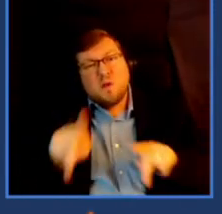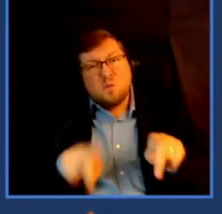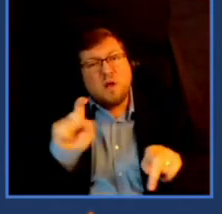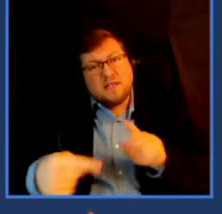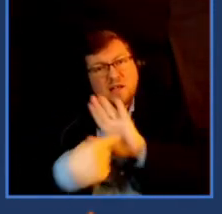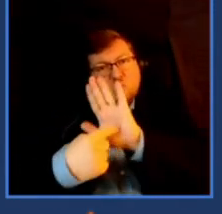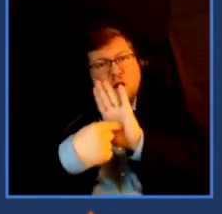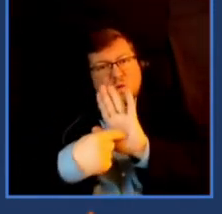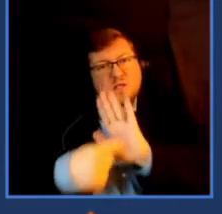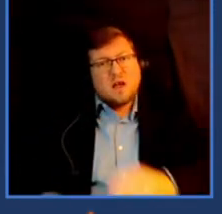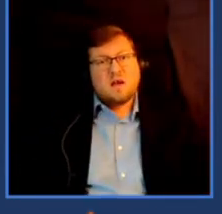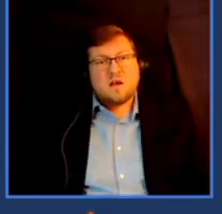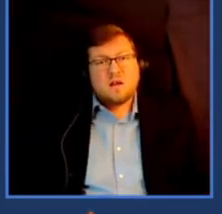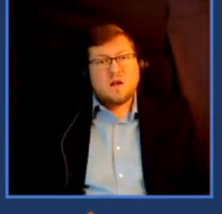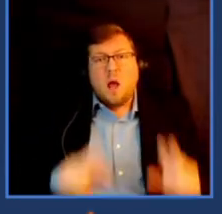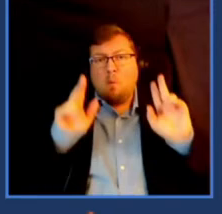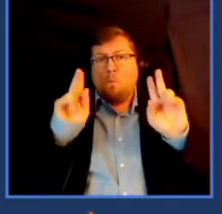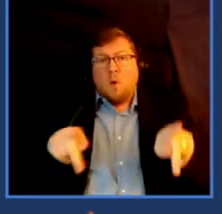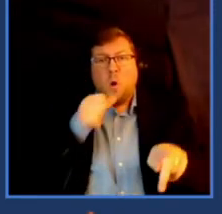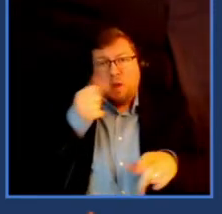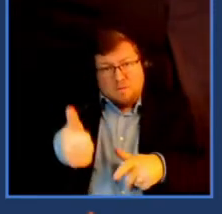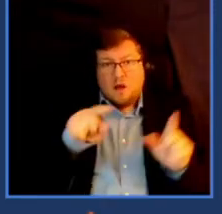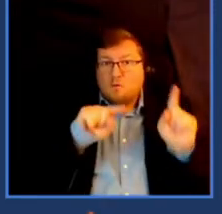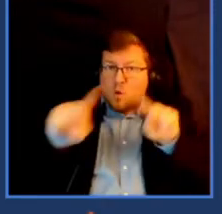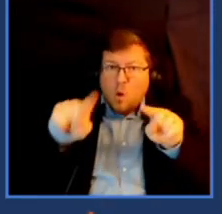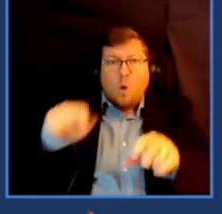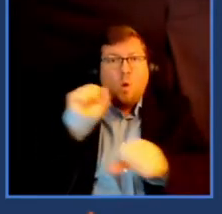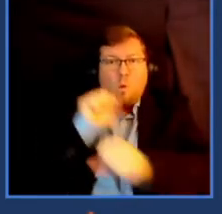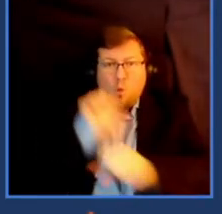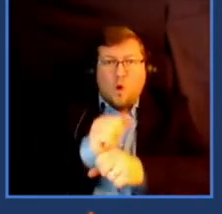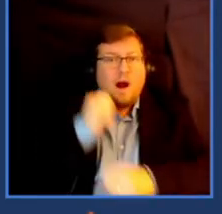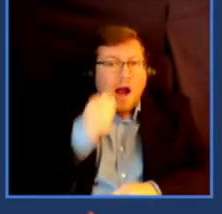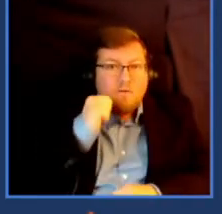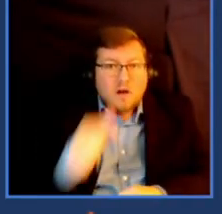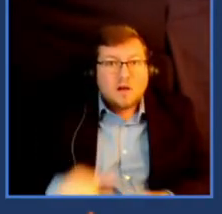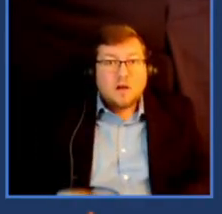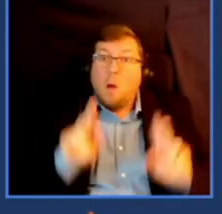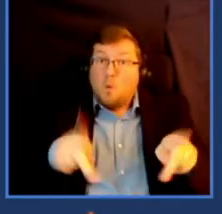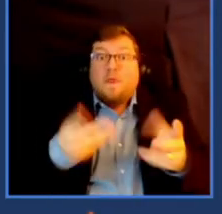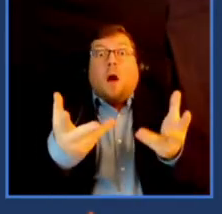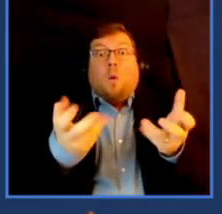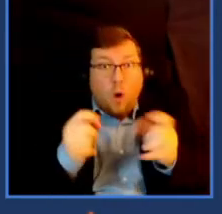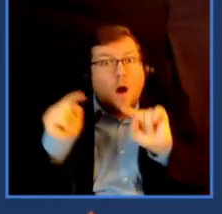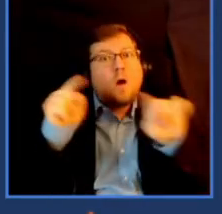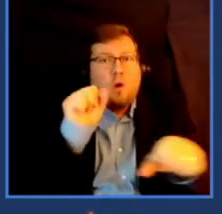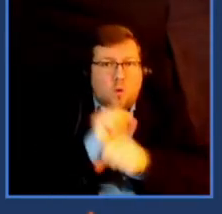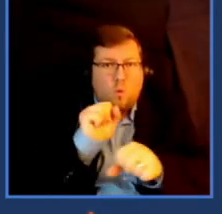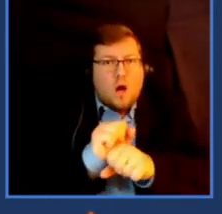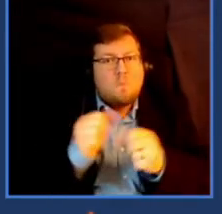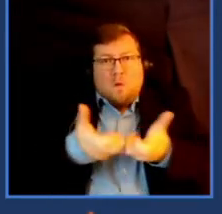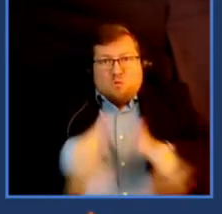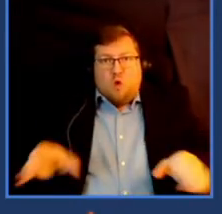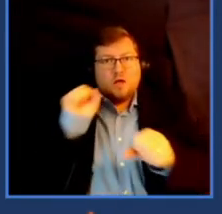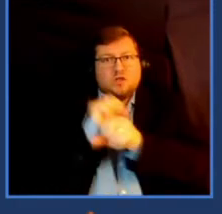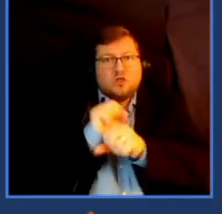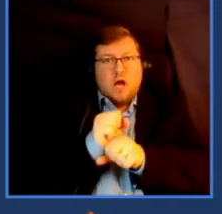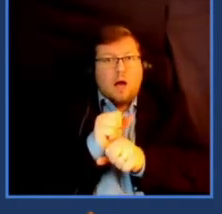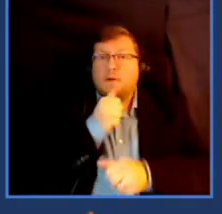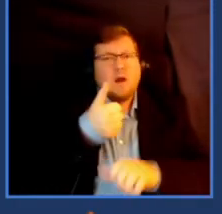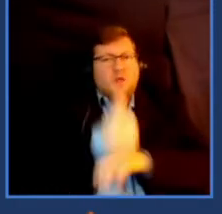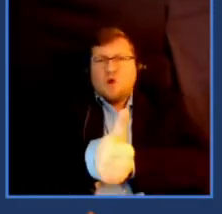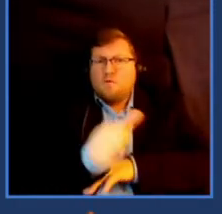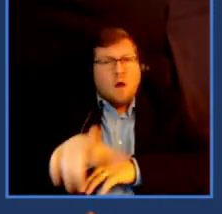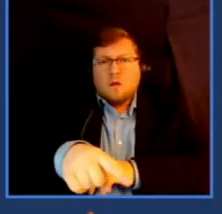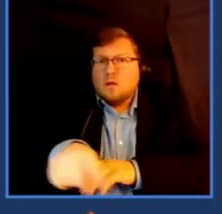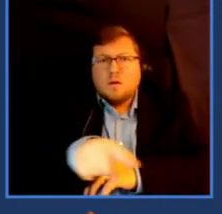Folk who go to work every day. Folk who would love to go to work, but they've lost their jobs due to no fault of their own.